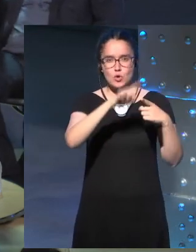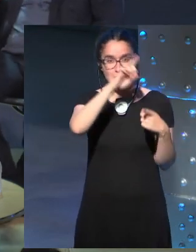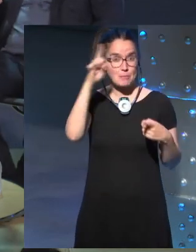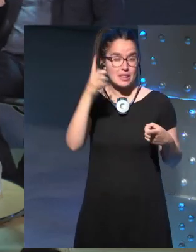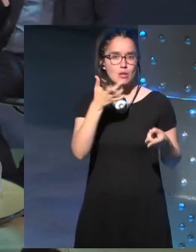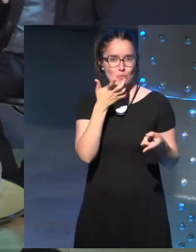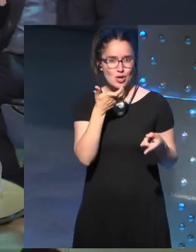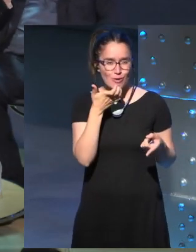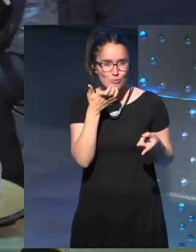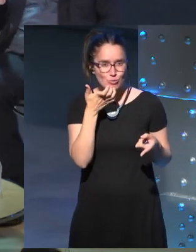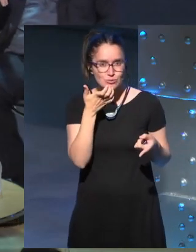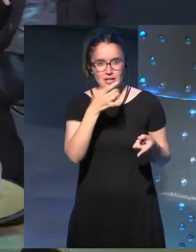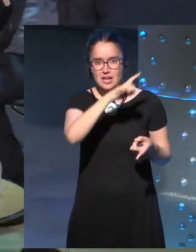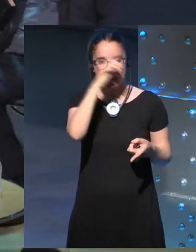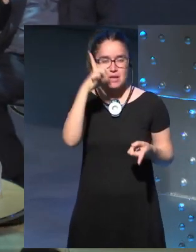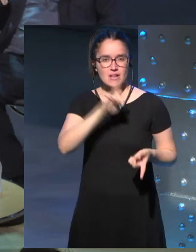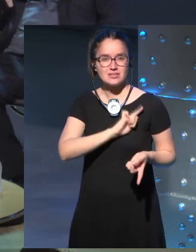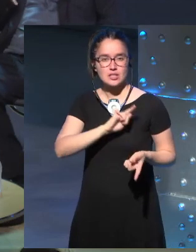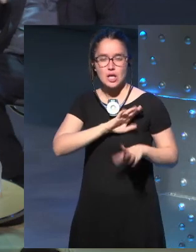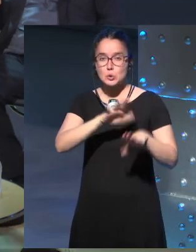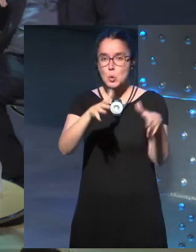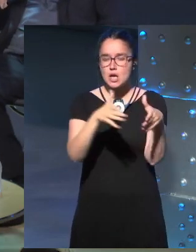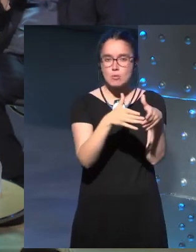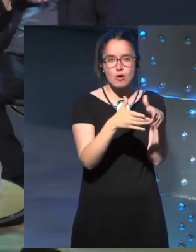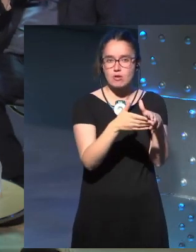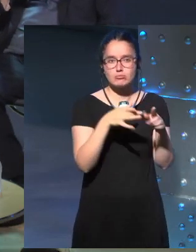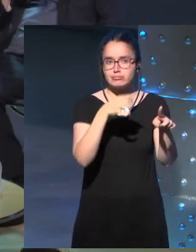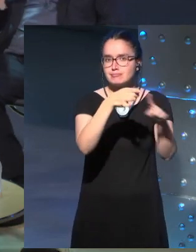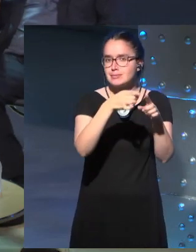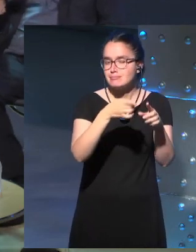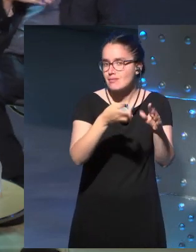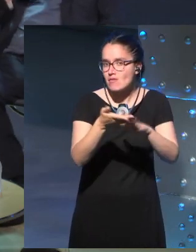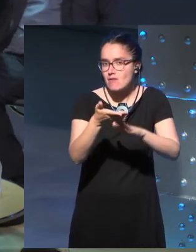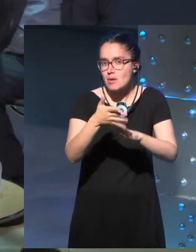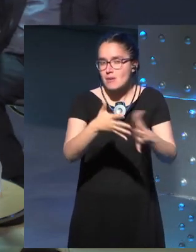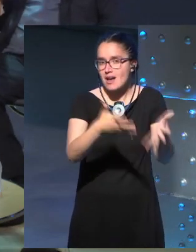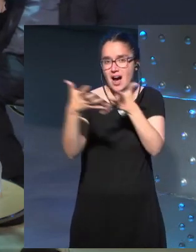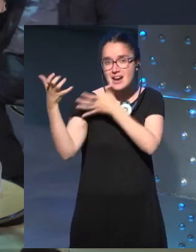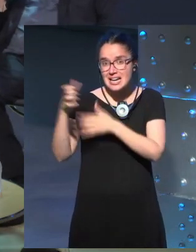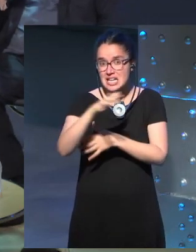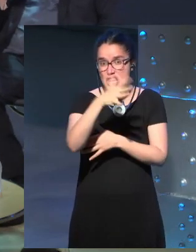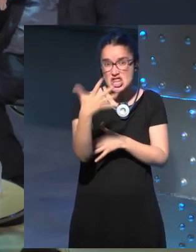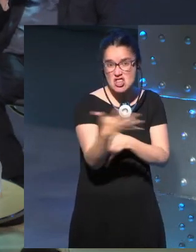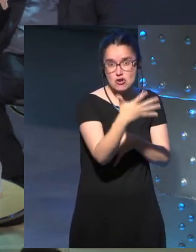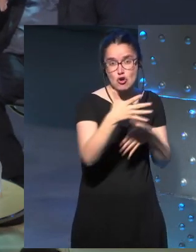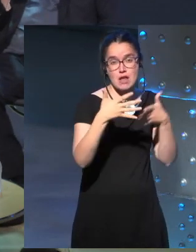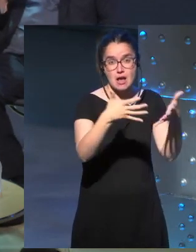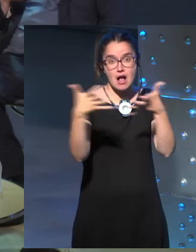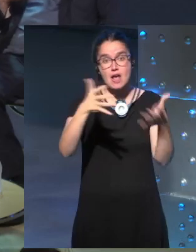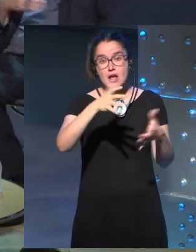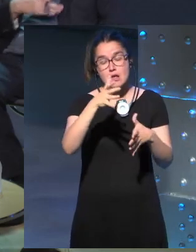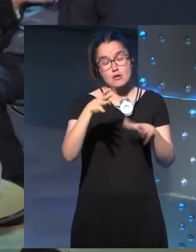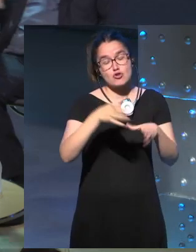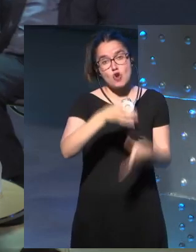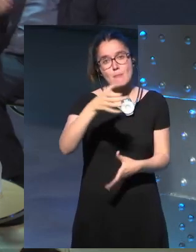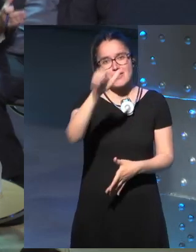fate. For example, one of is Real Madrid. Real Madrid has the feeling that there's a fate. He won the first